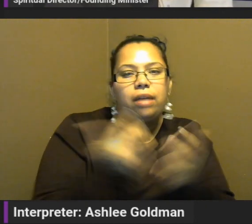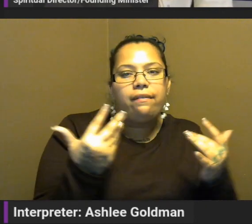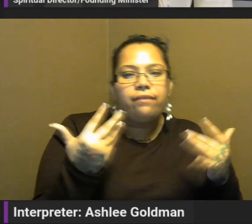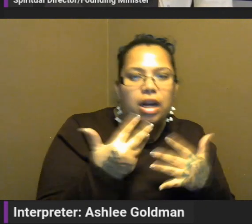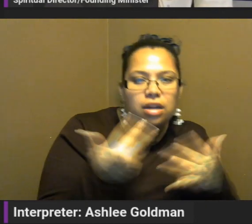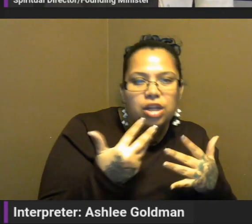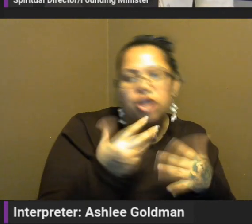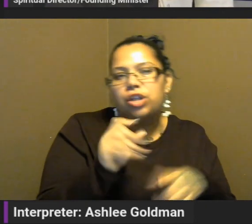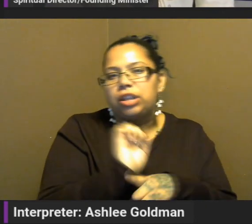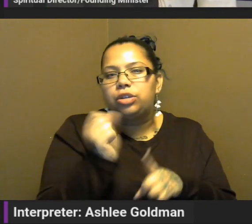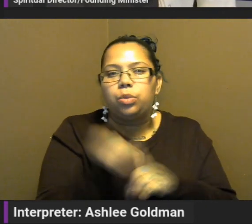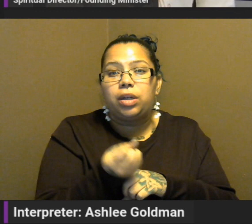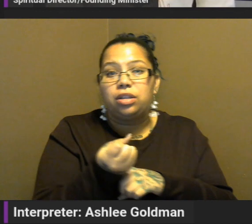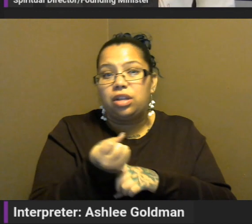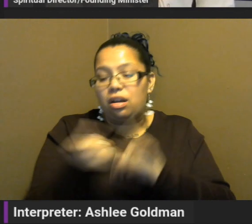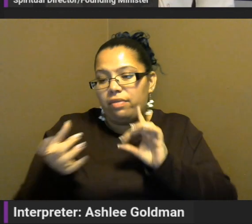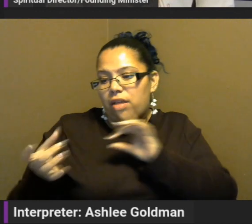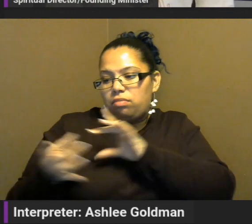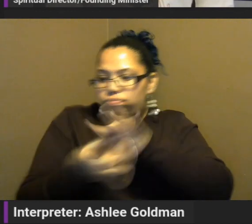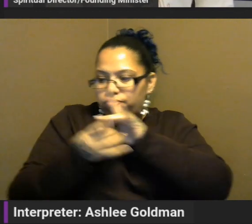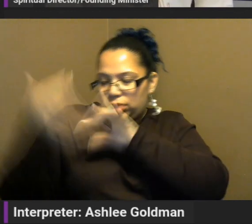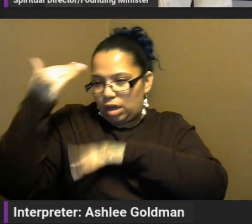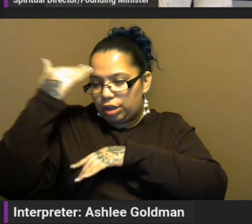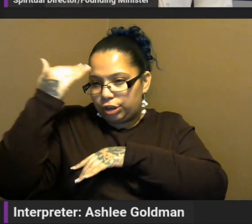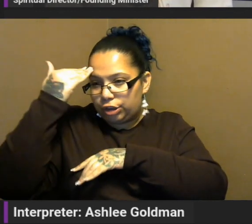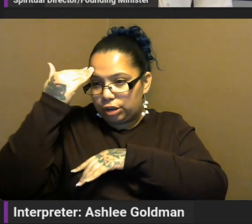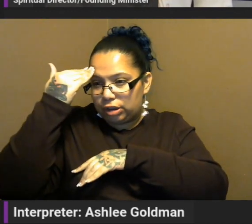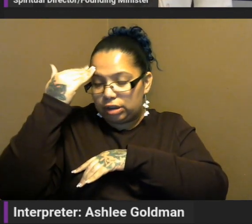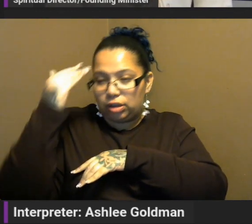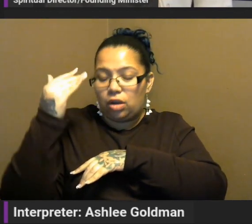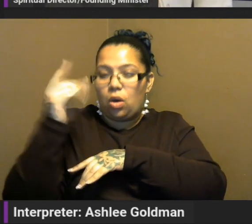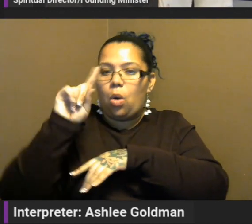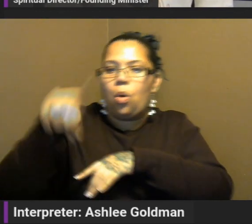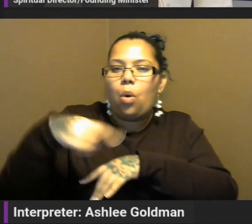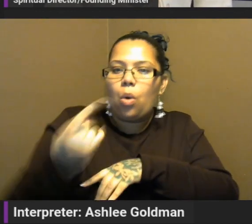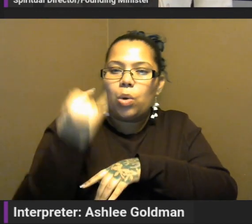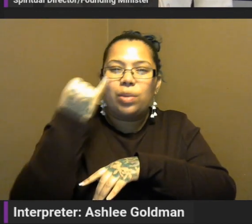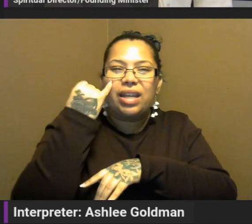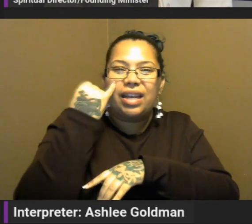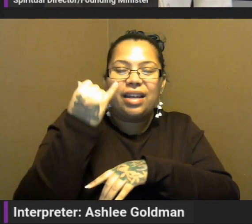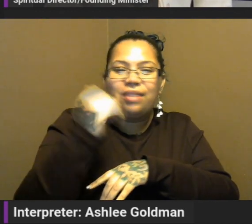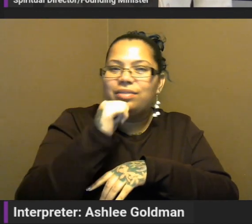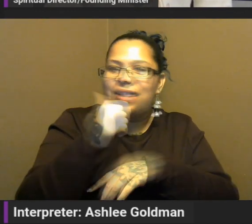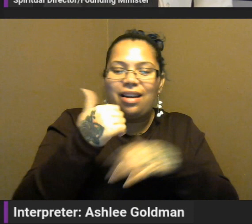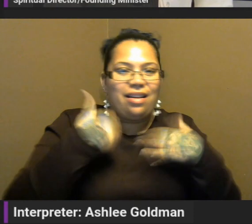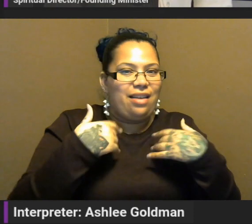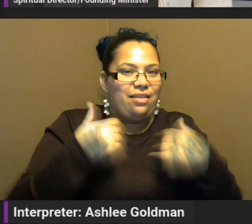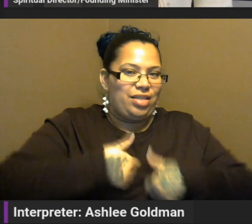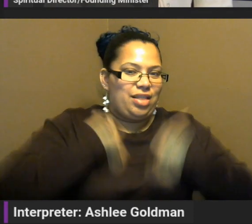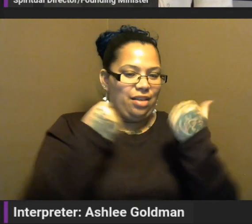collective consciousness only when we are without life-affirming faith. For life-affirming faith